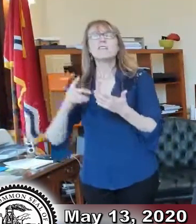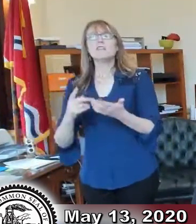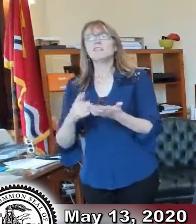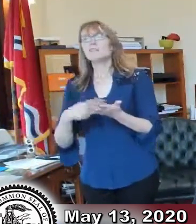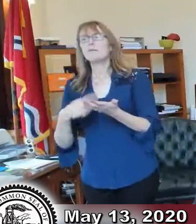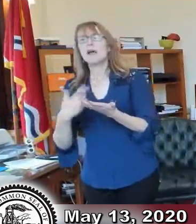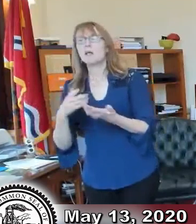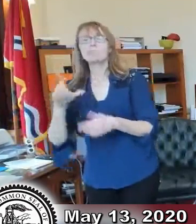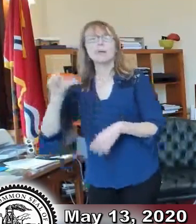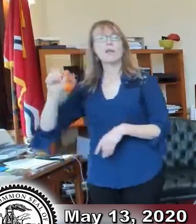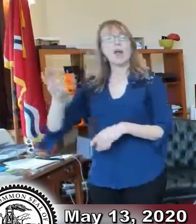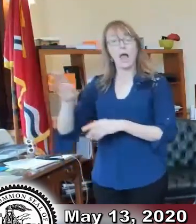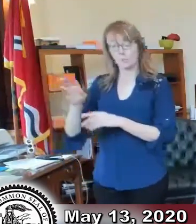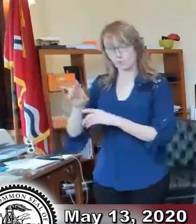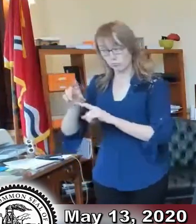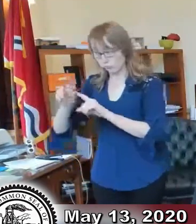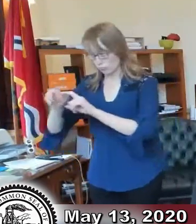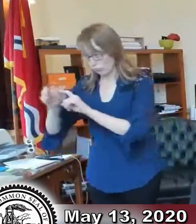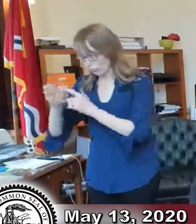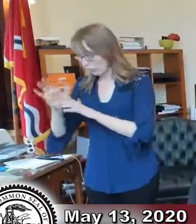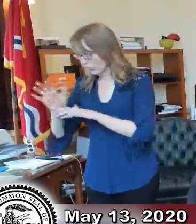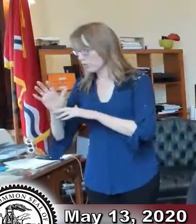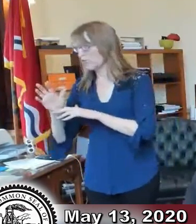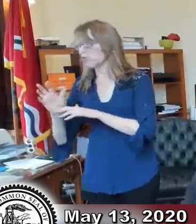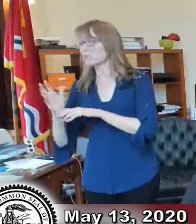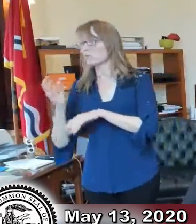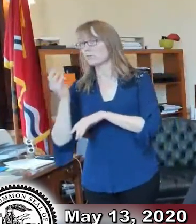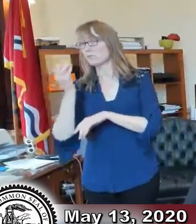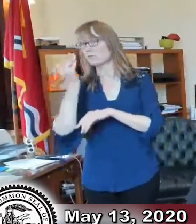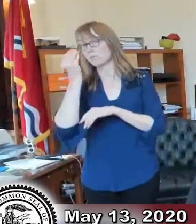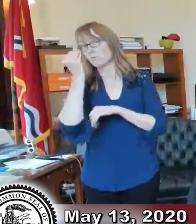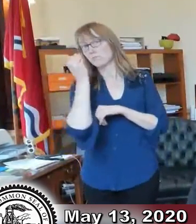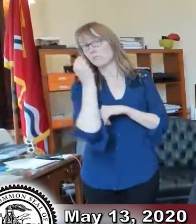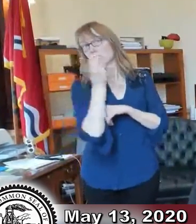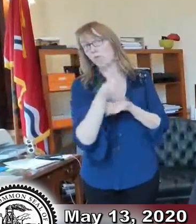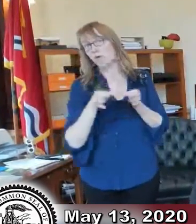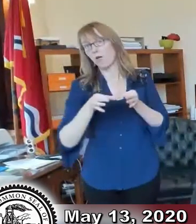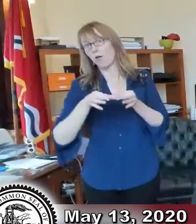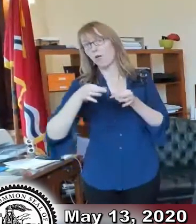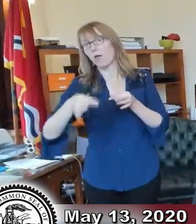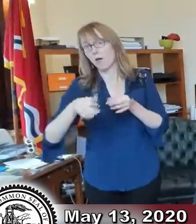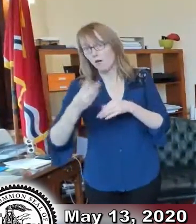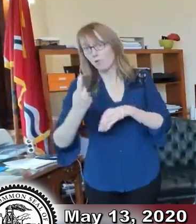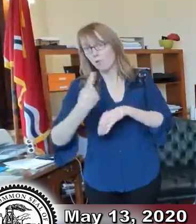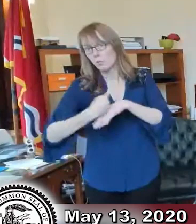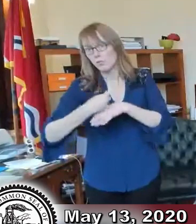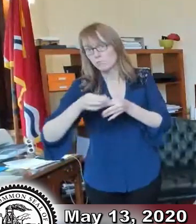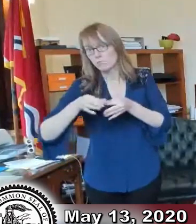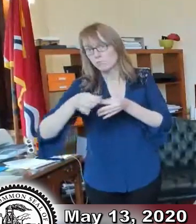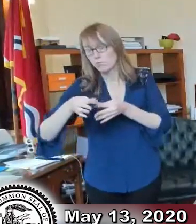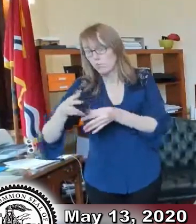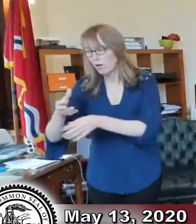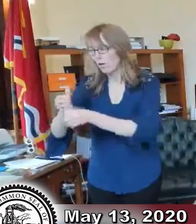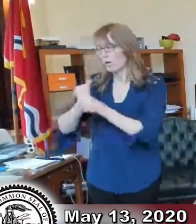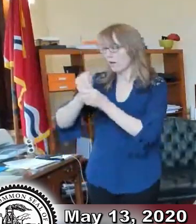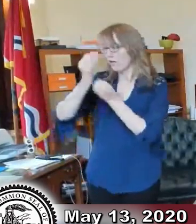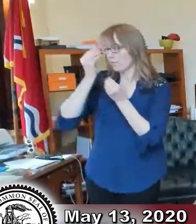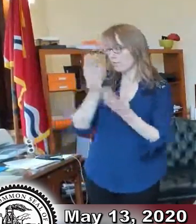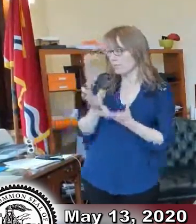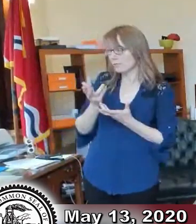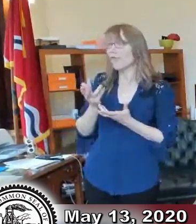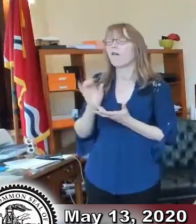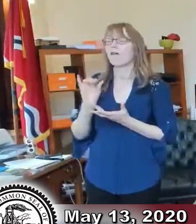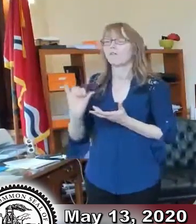doesn't report their cases for a couple of days too. So we're looking at that on a 7-day rolling average. That's what the St. Louis Metropolitan Pandemic Task